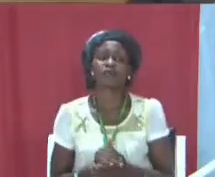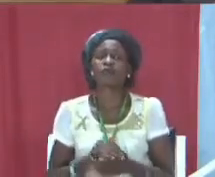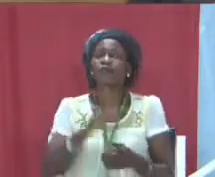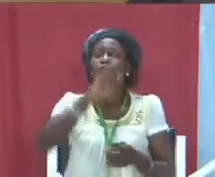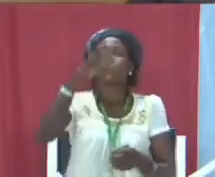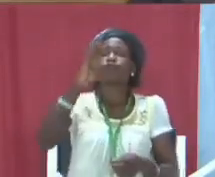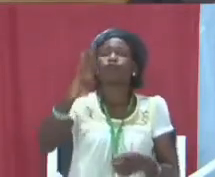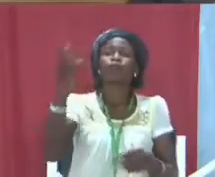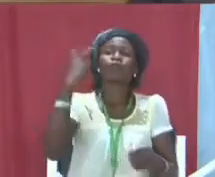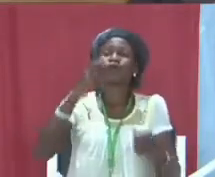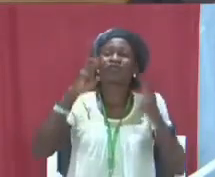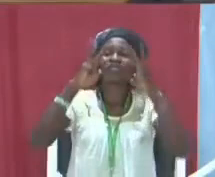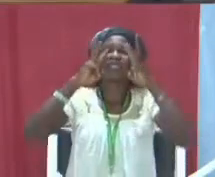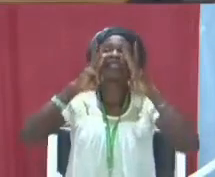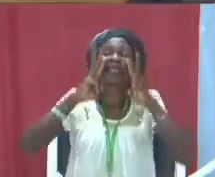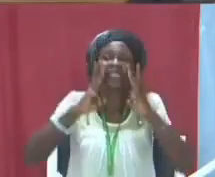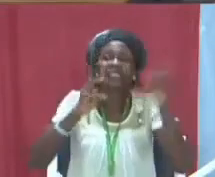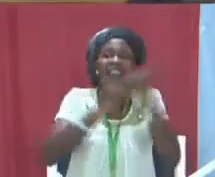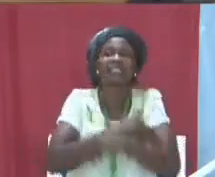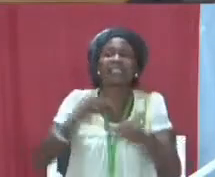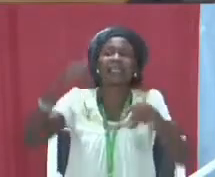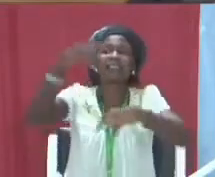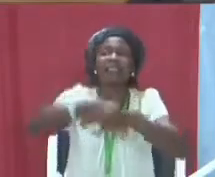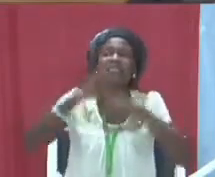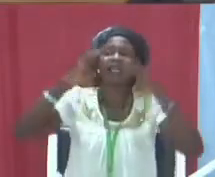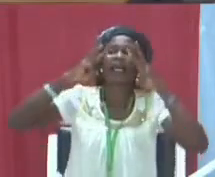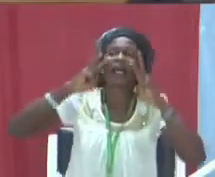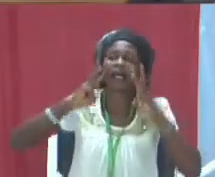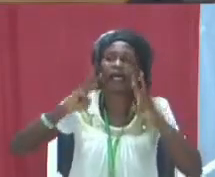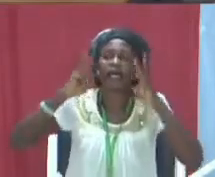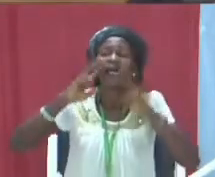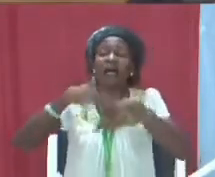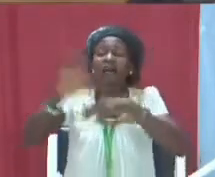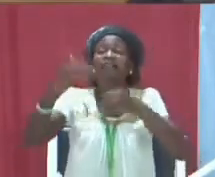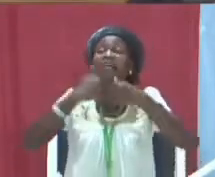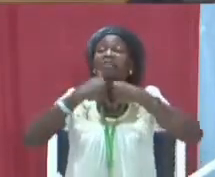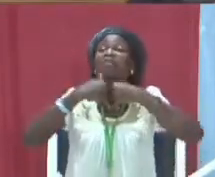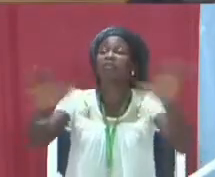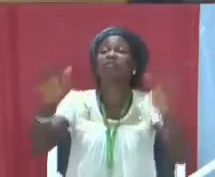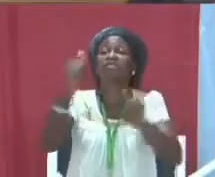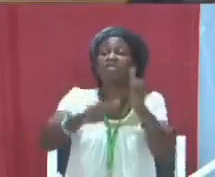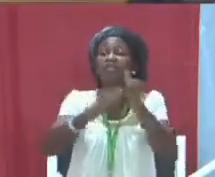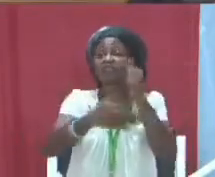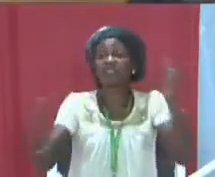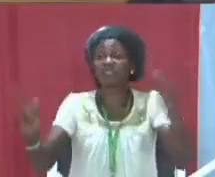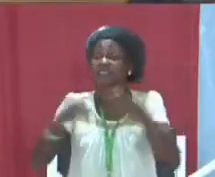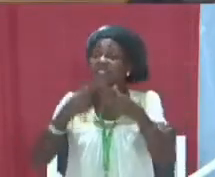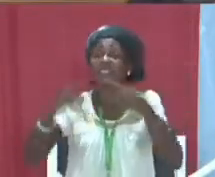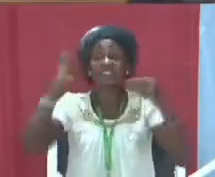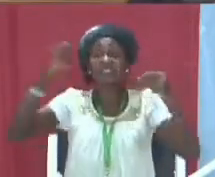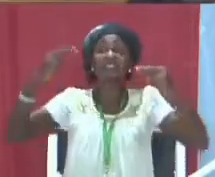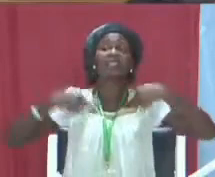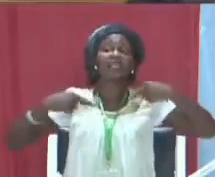Job was crying day and night. After the loss of everything, then his health was attacked.